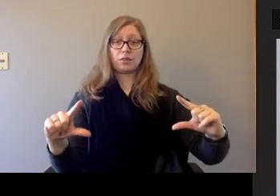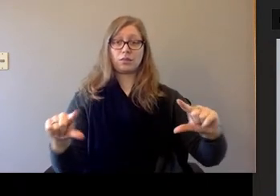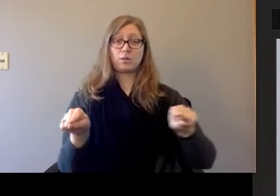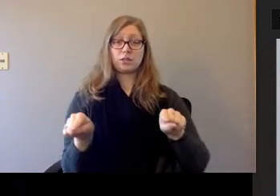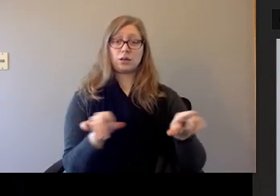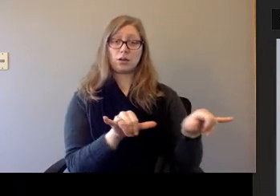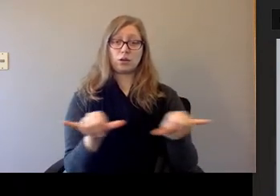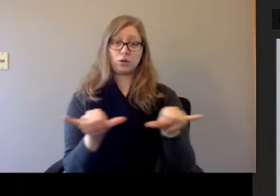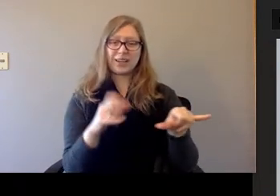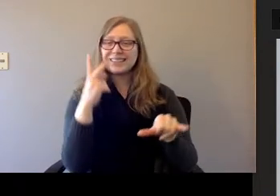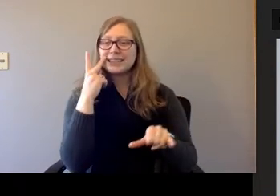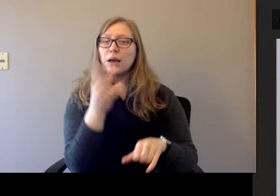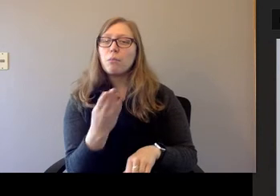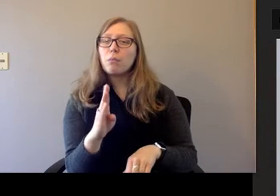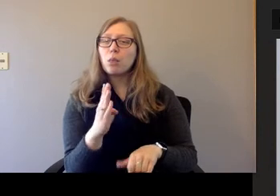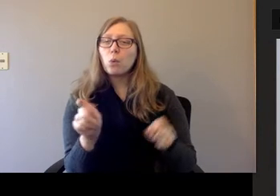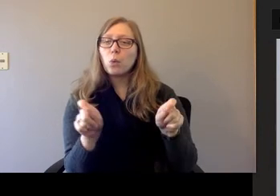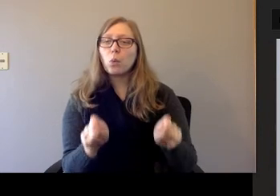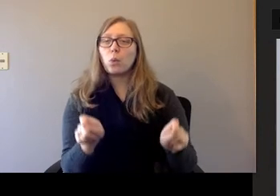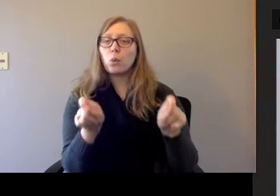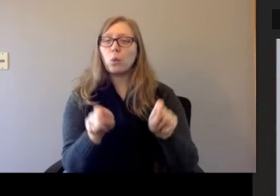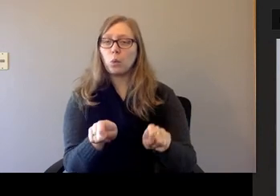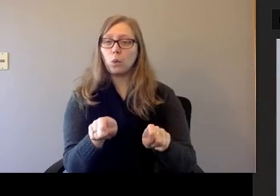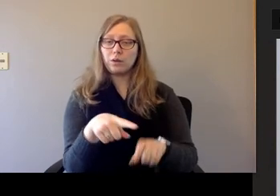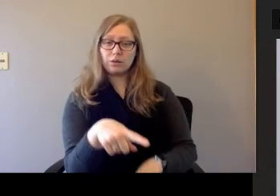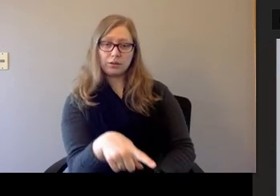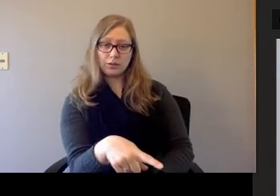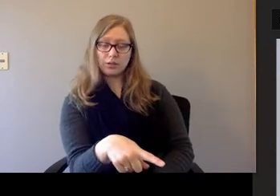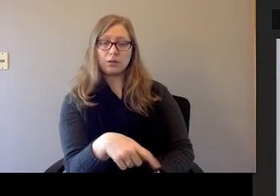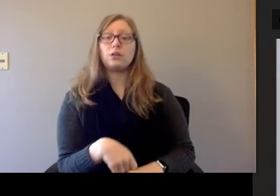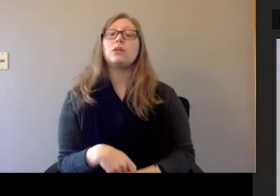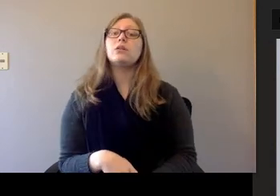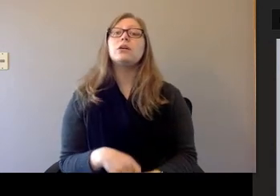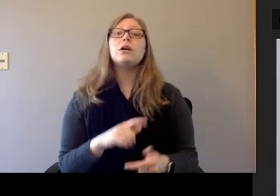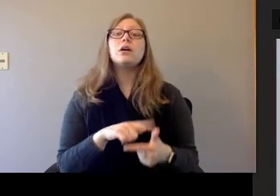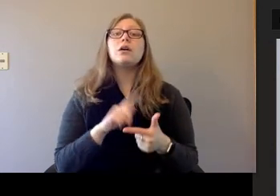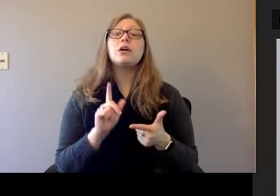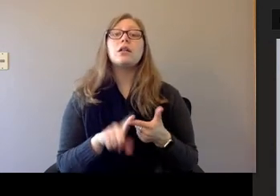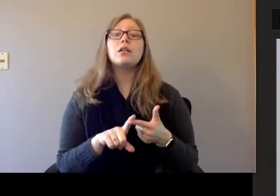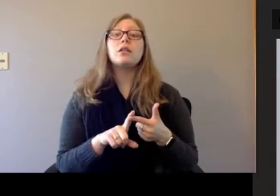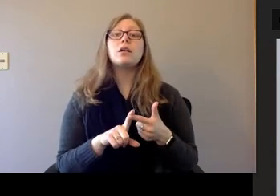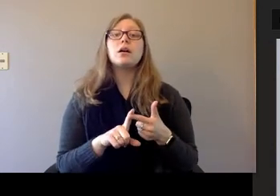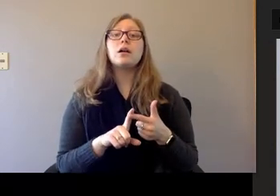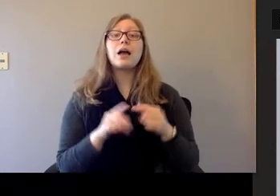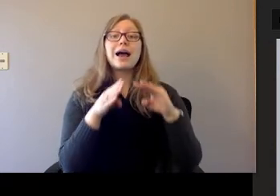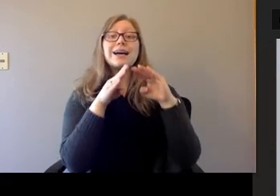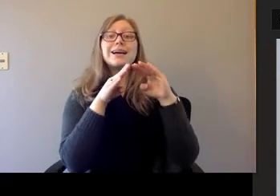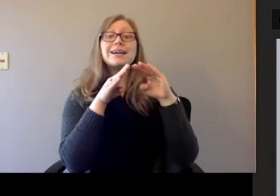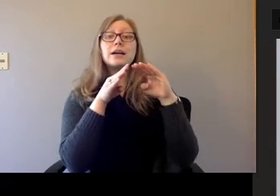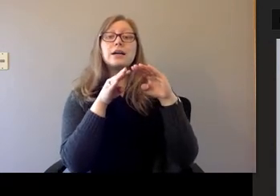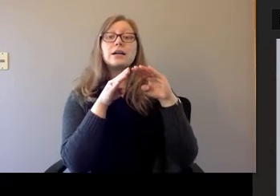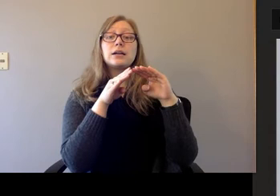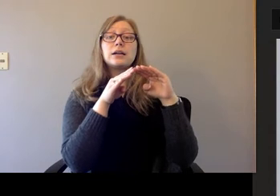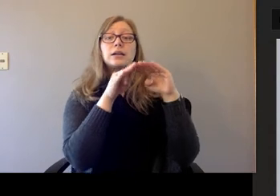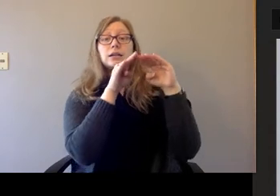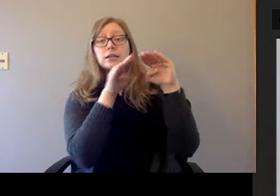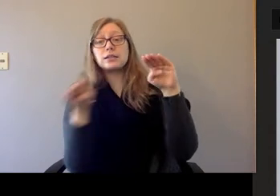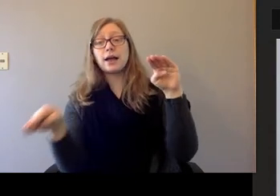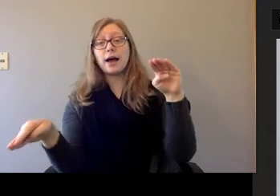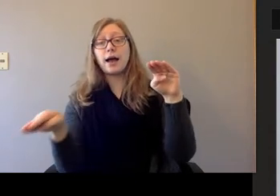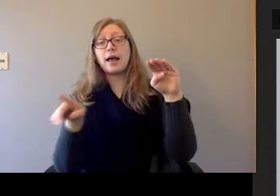congruent angles. And then we have side XY is congruent to side VY.